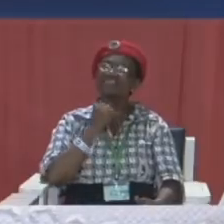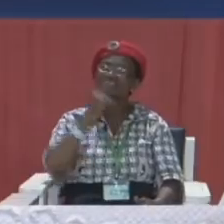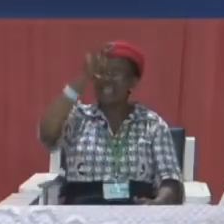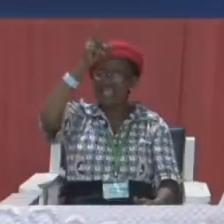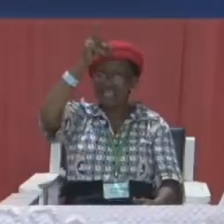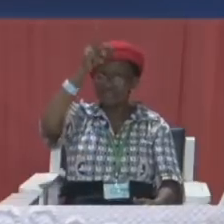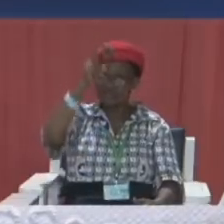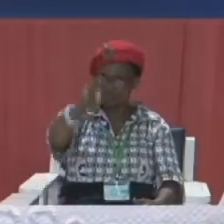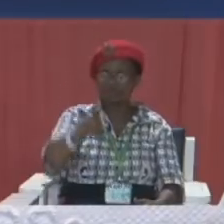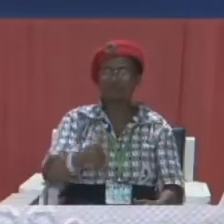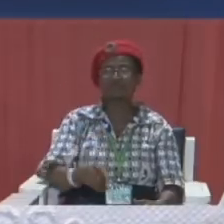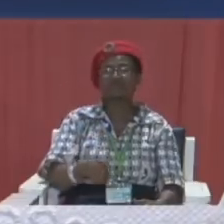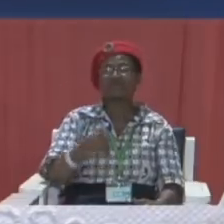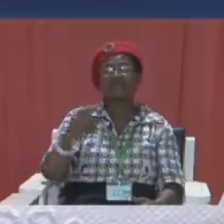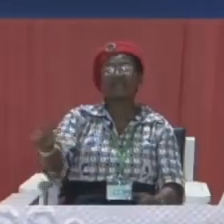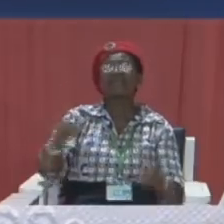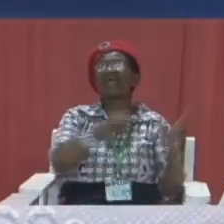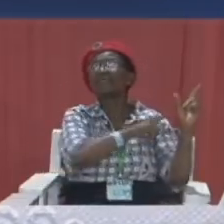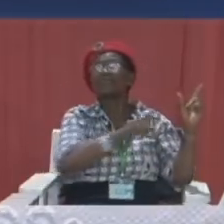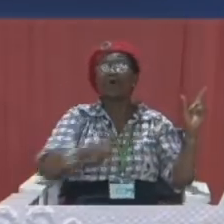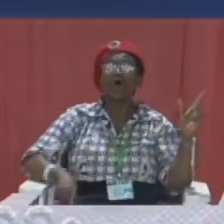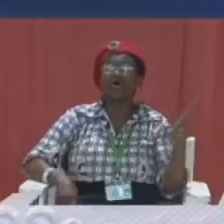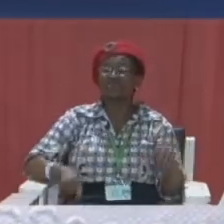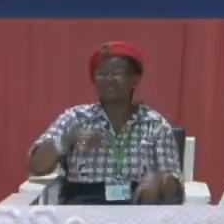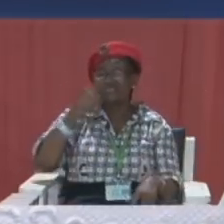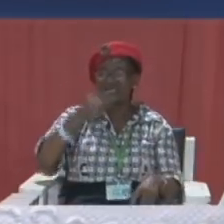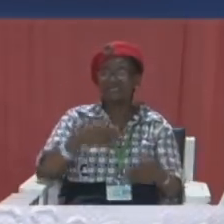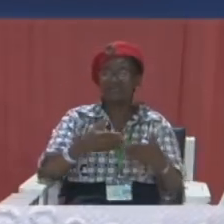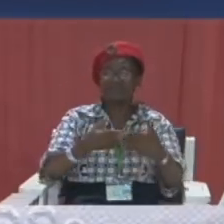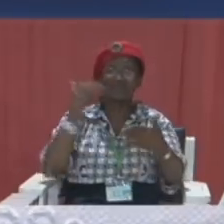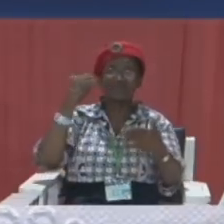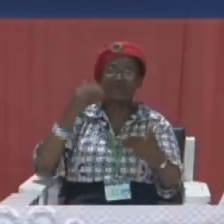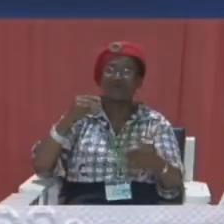The Lord said, before the sun rises, I